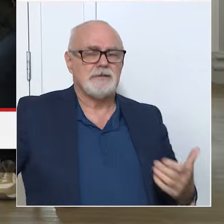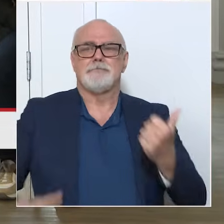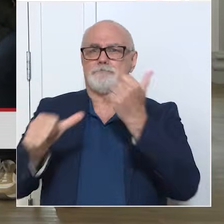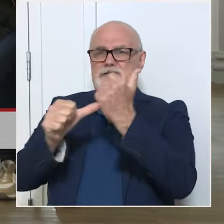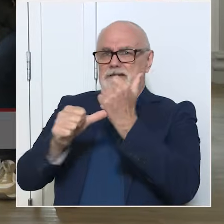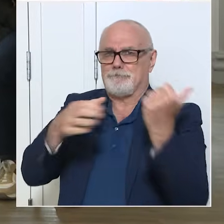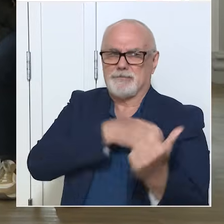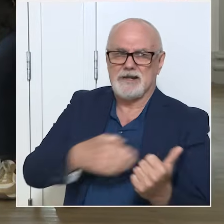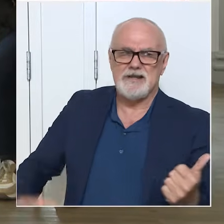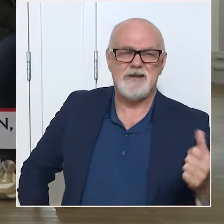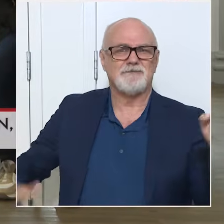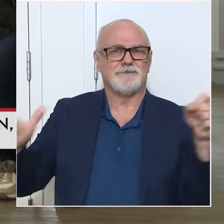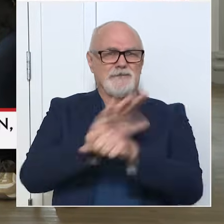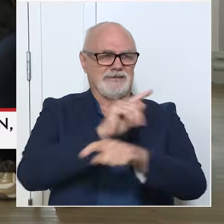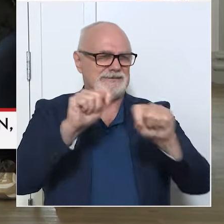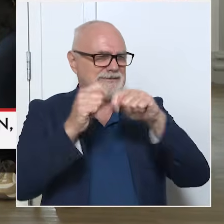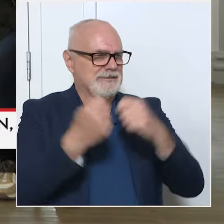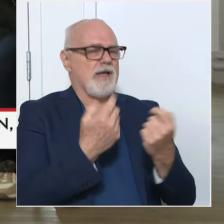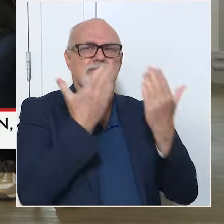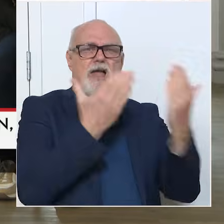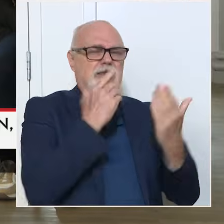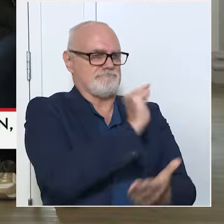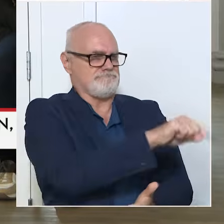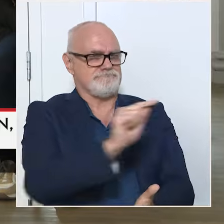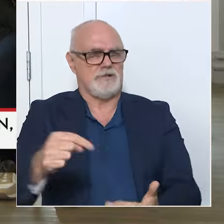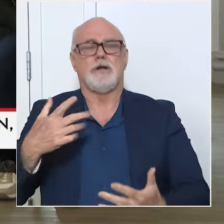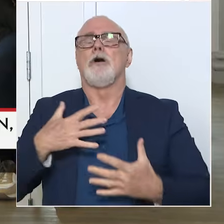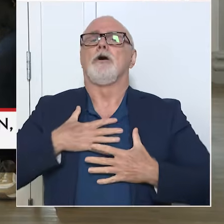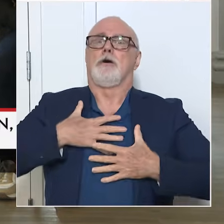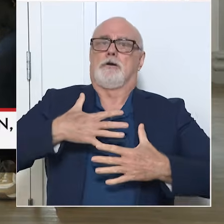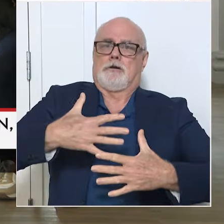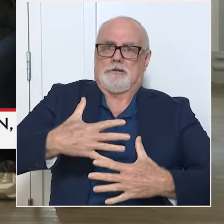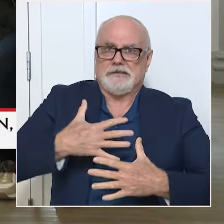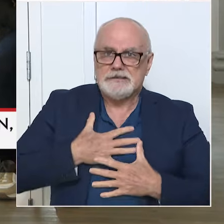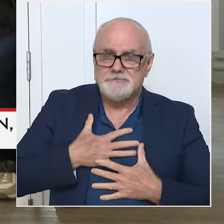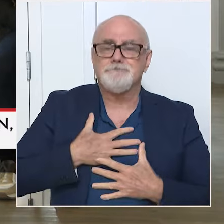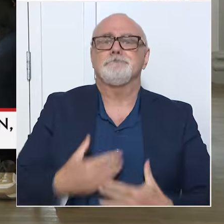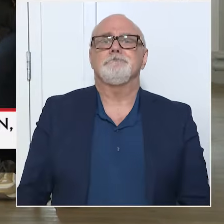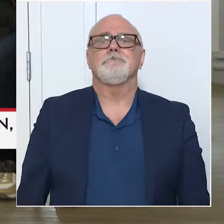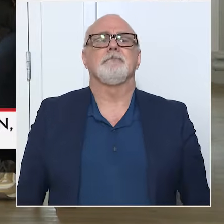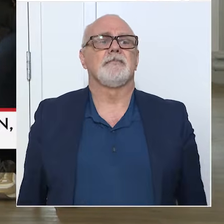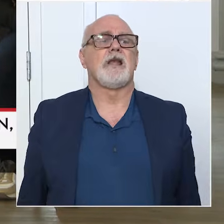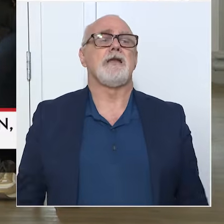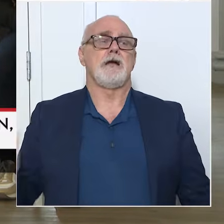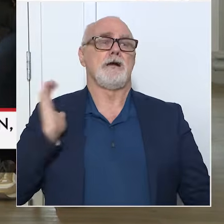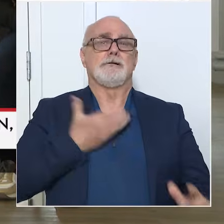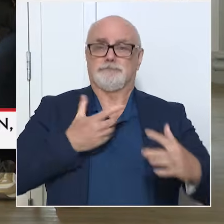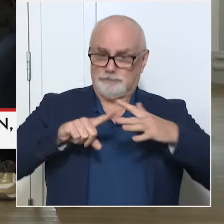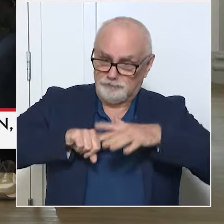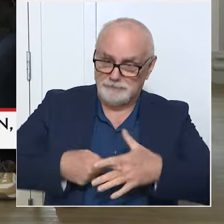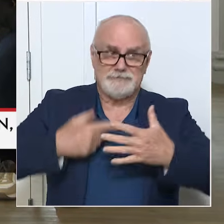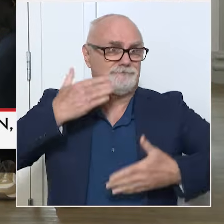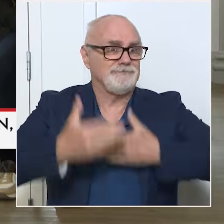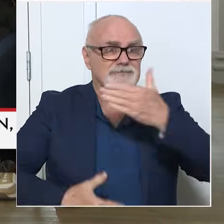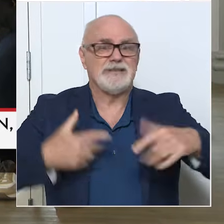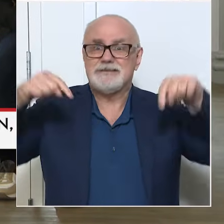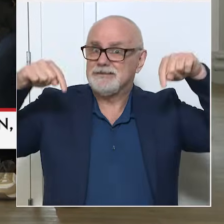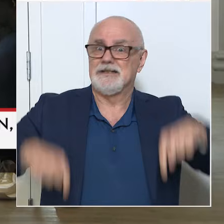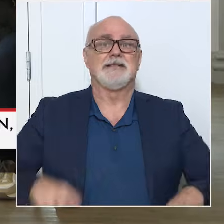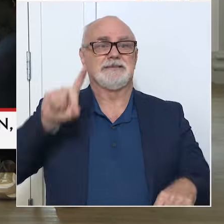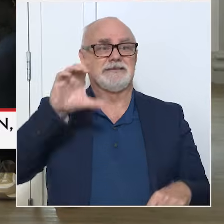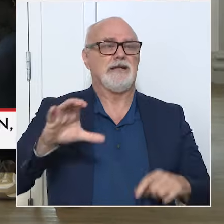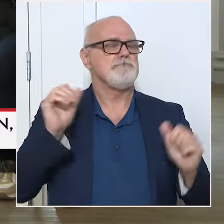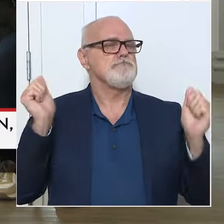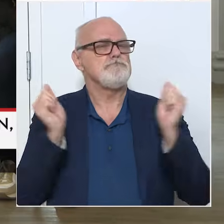vision and support through the Growth Fund. Our journey in DC began with the Washington DC Global